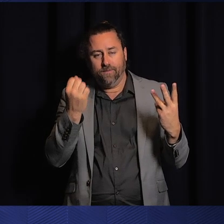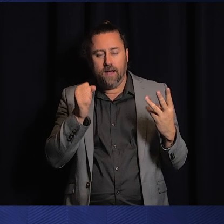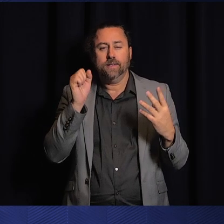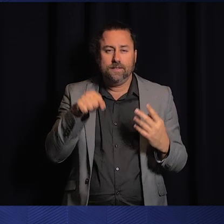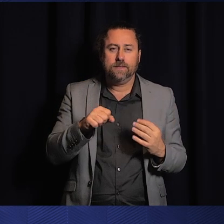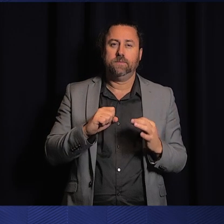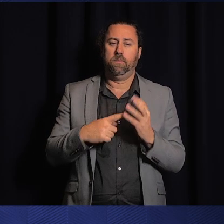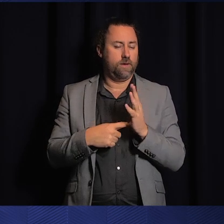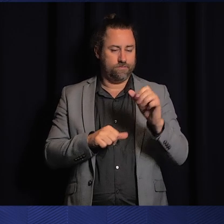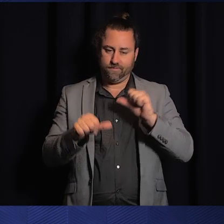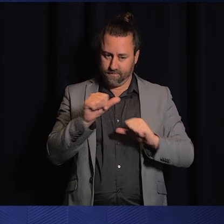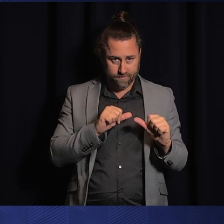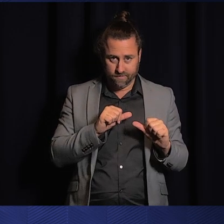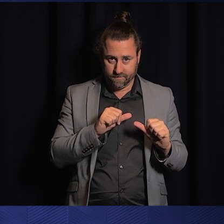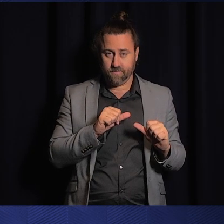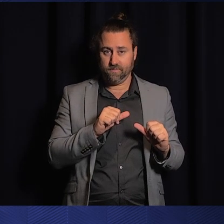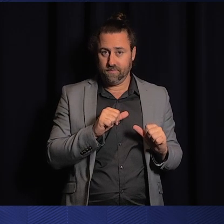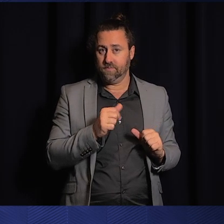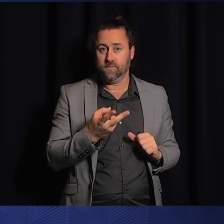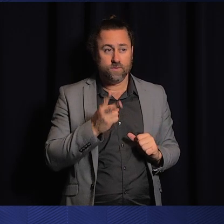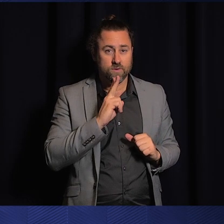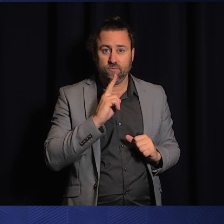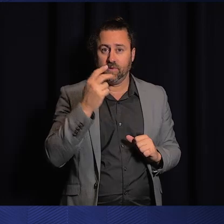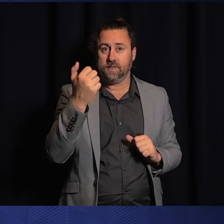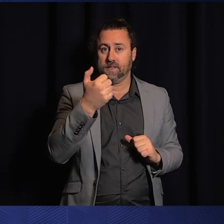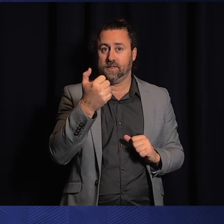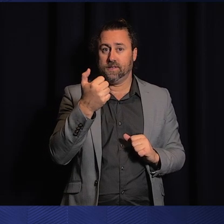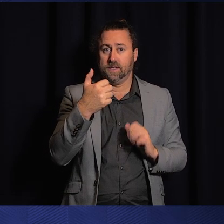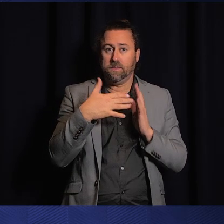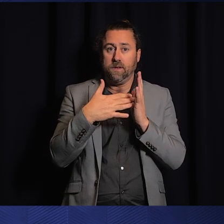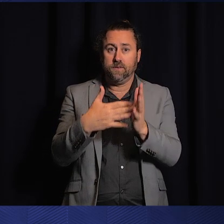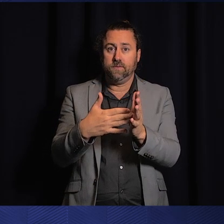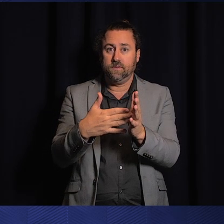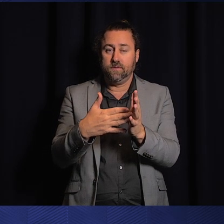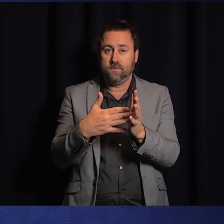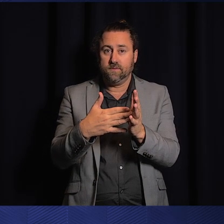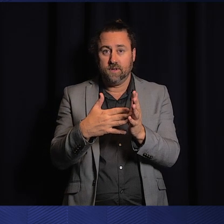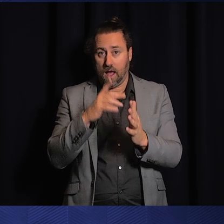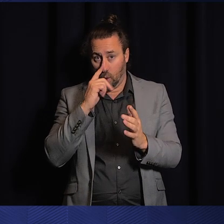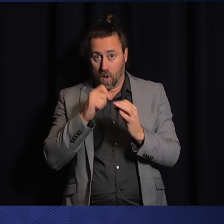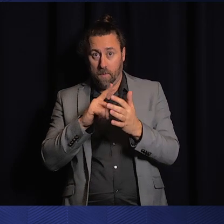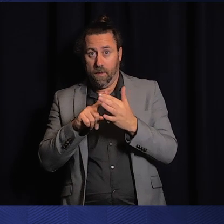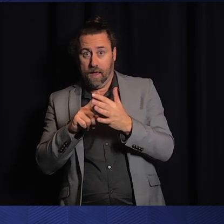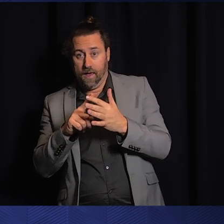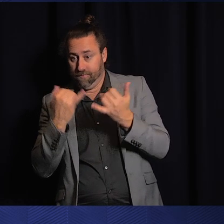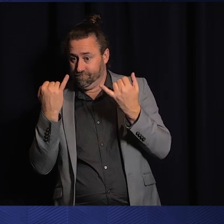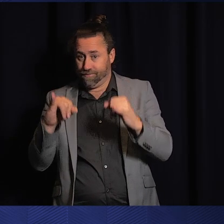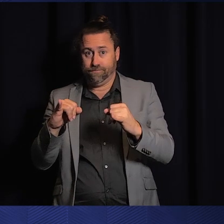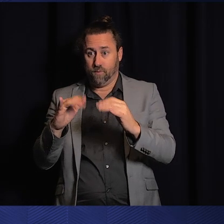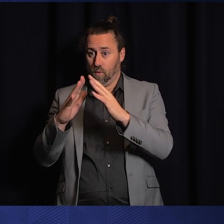that 216 million people will be displaced if right kind of steps are not taken